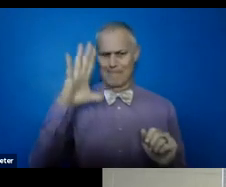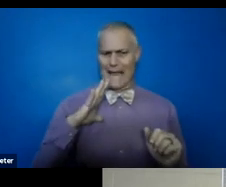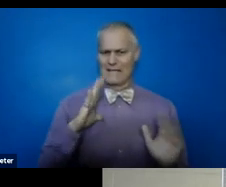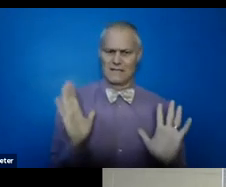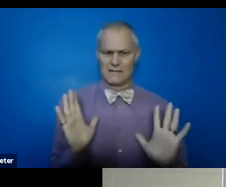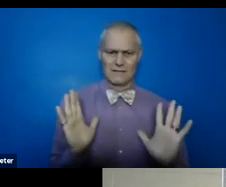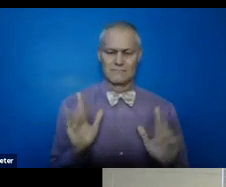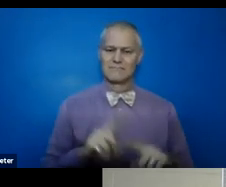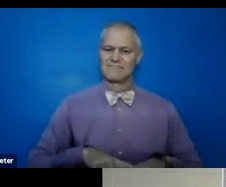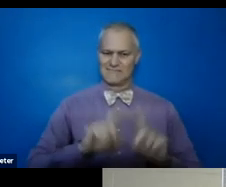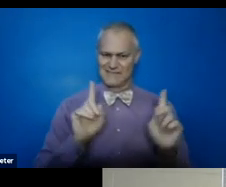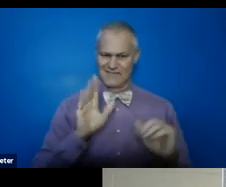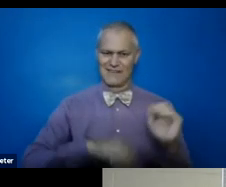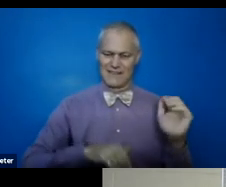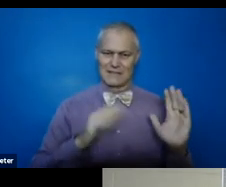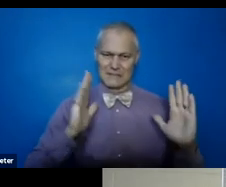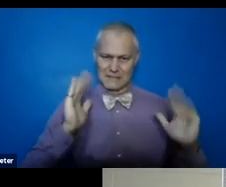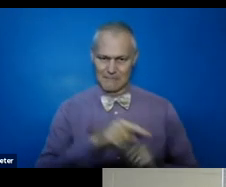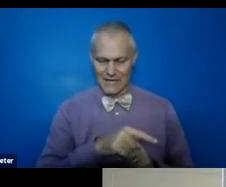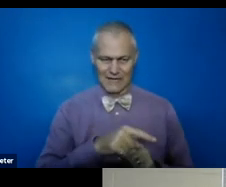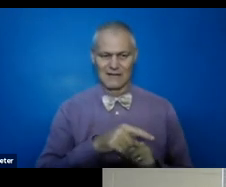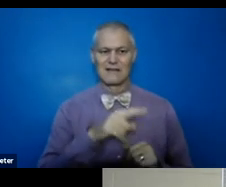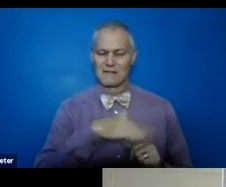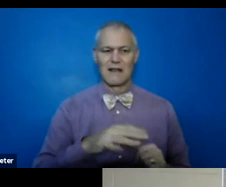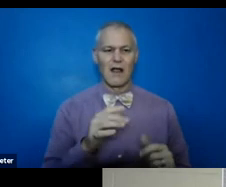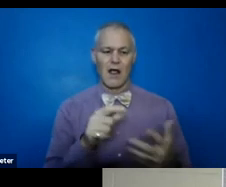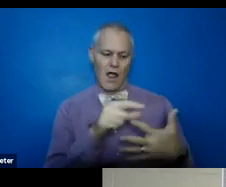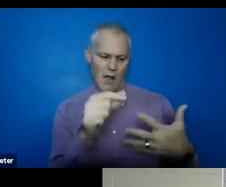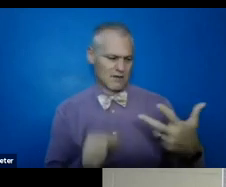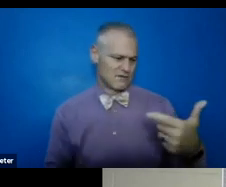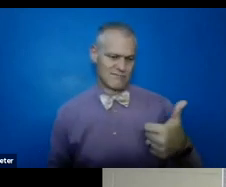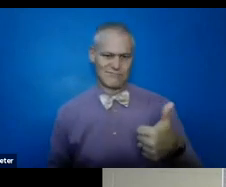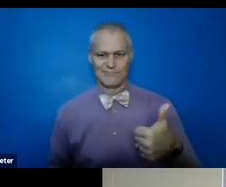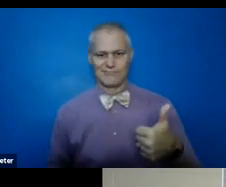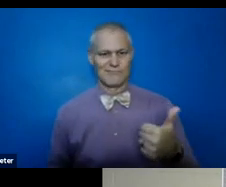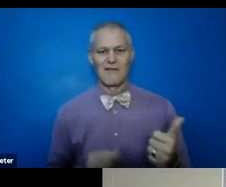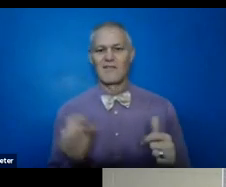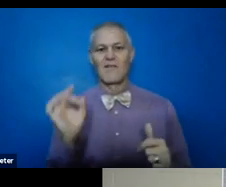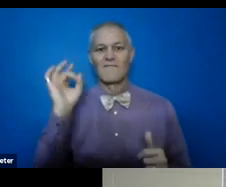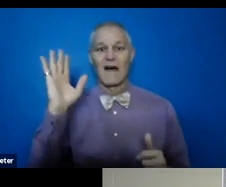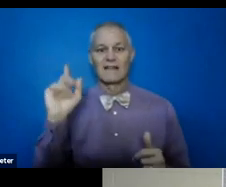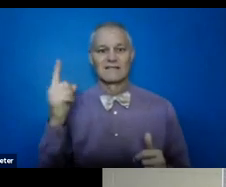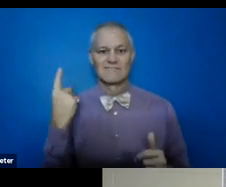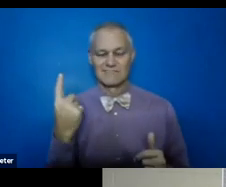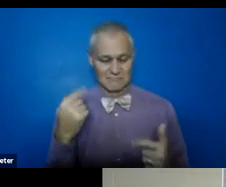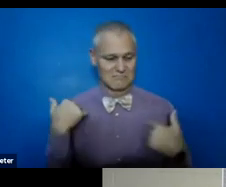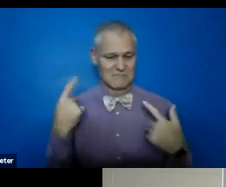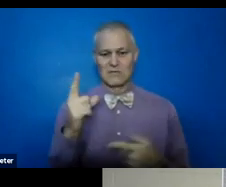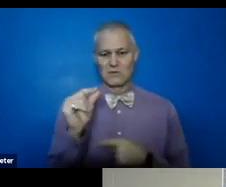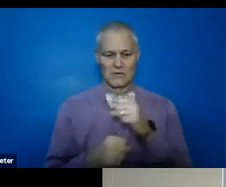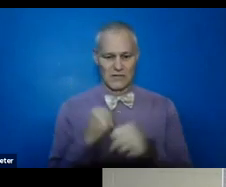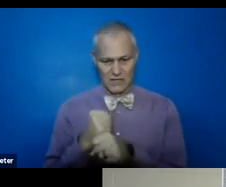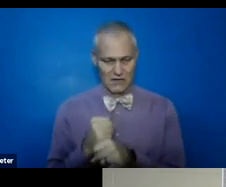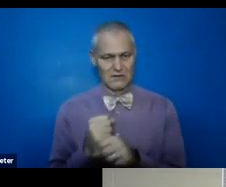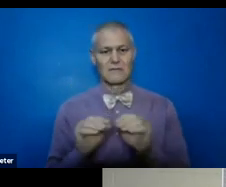man in that setting where the prevailing options available to them were quite violent. In those 20 years, Promundo has expanded